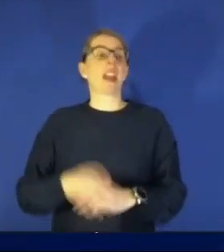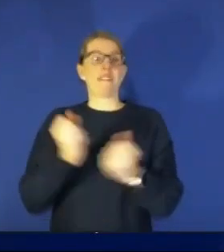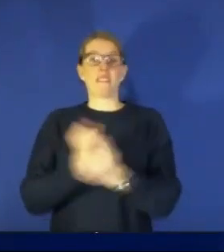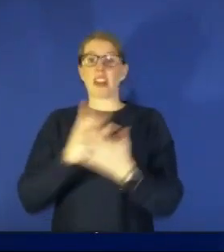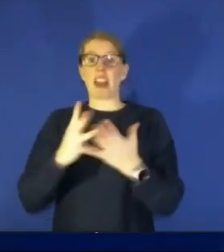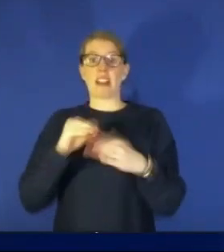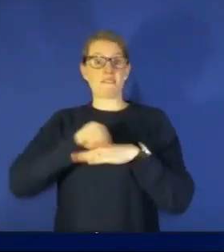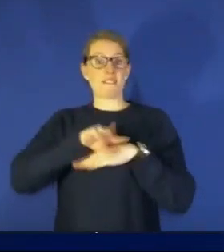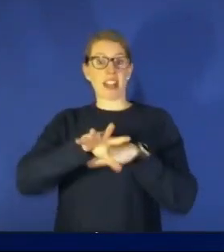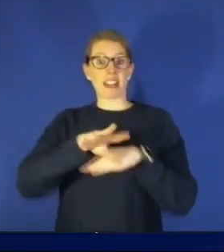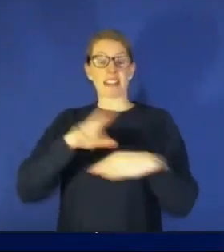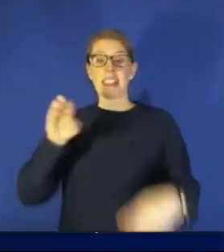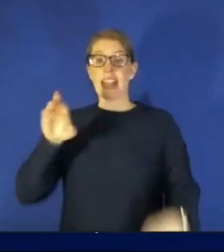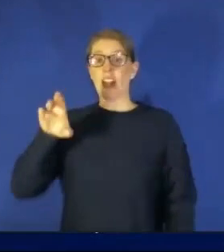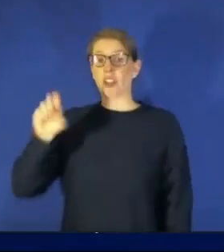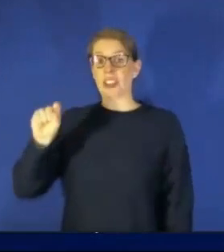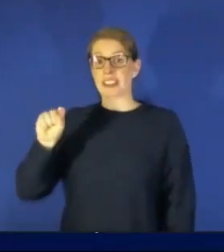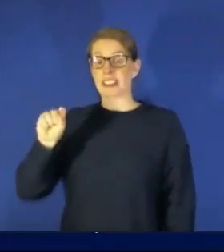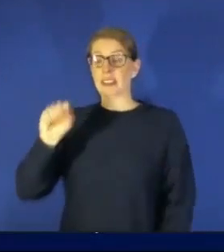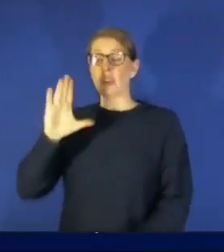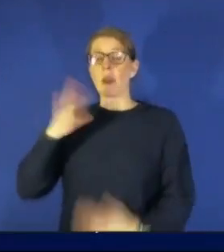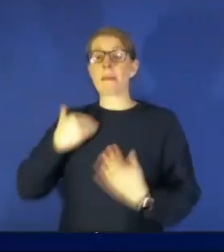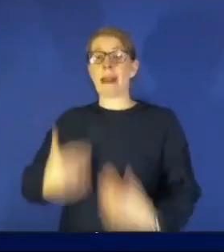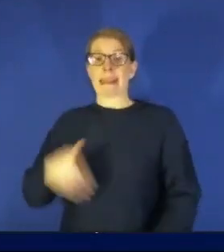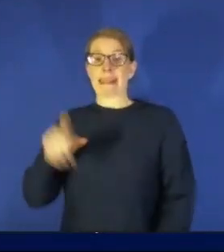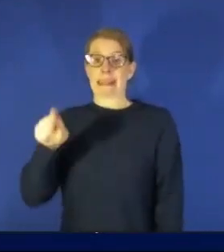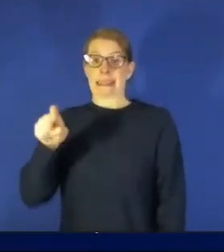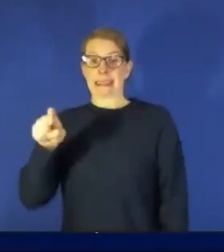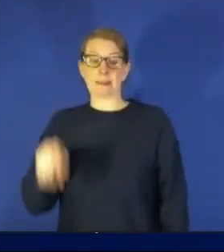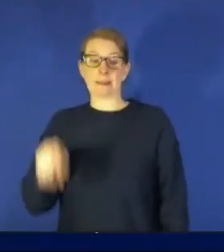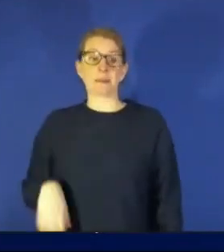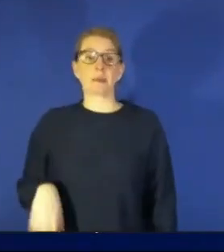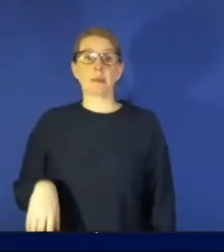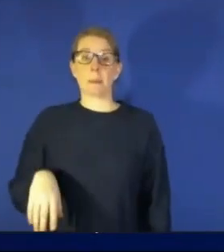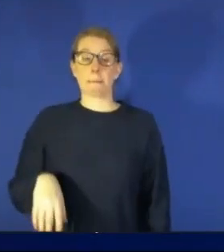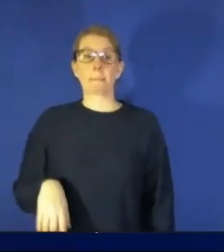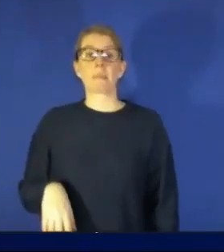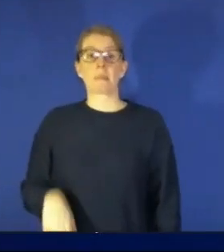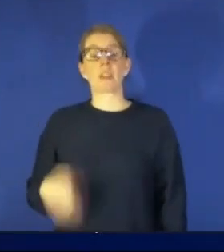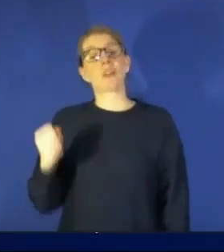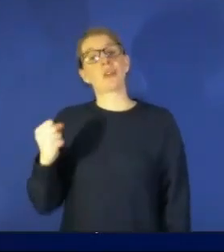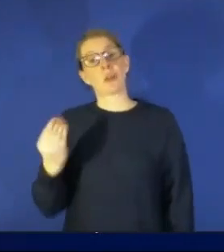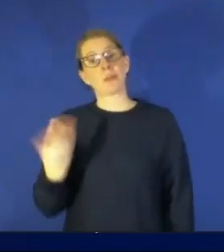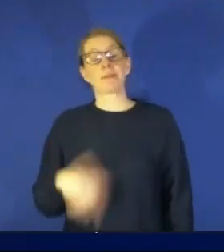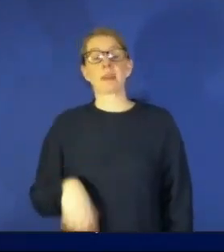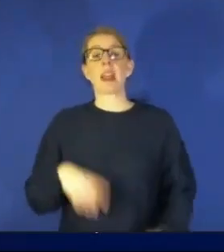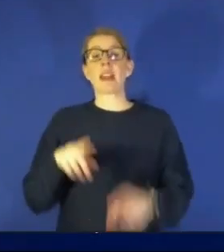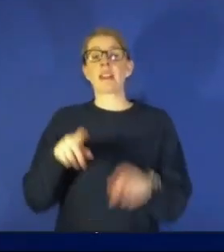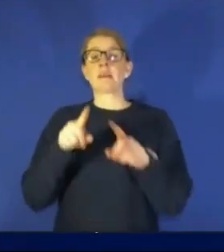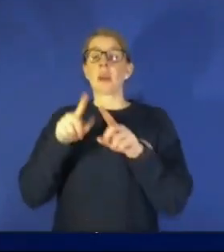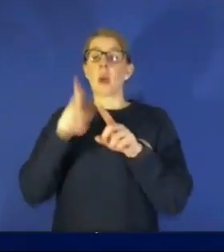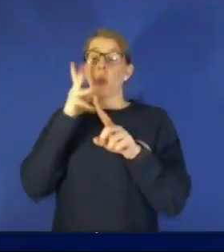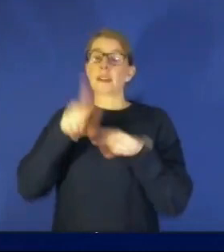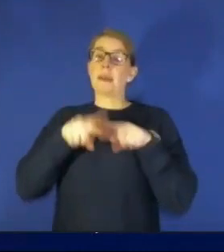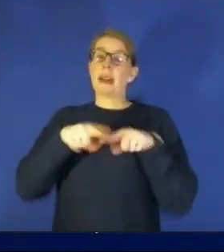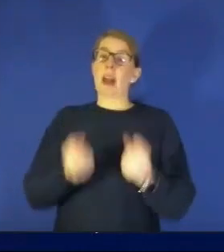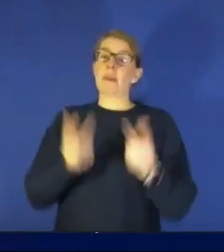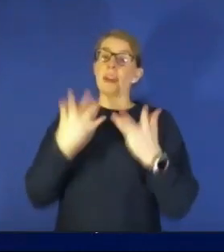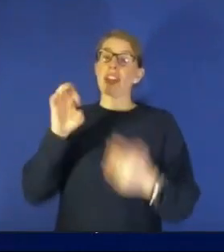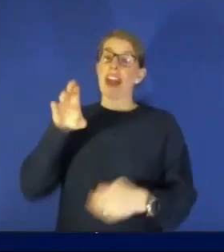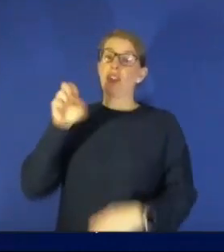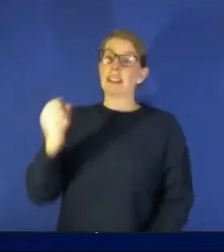you're going to take, and so that means how many calories you can take in. So you have to be careful of that, and you got to make sure,